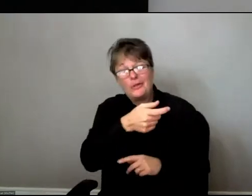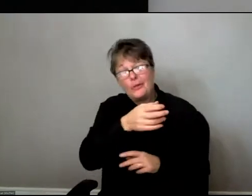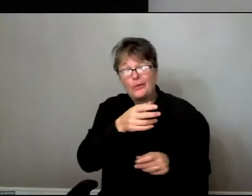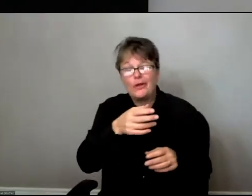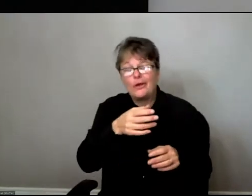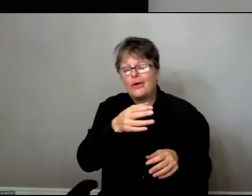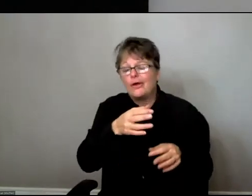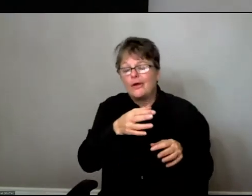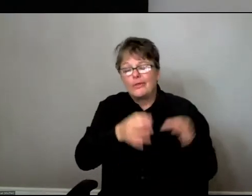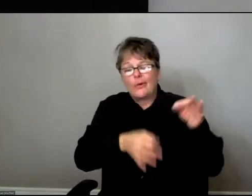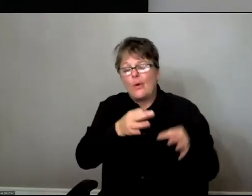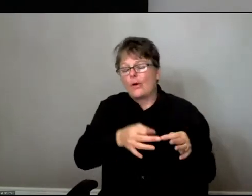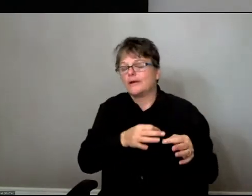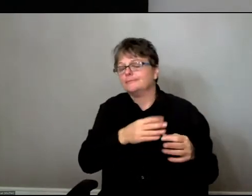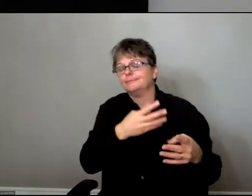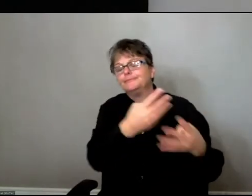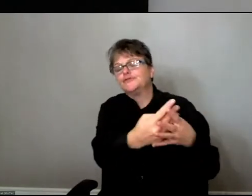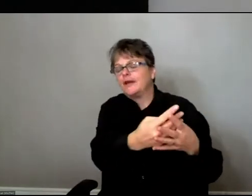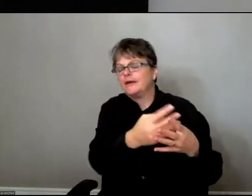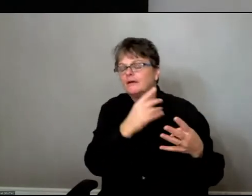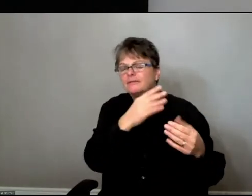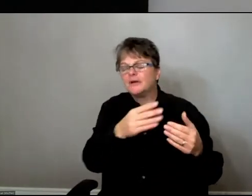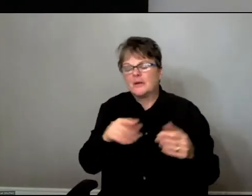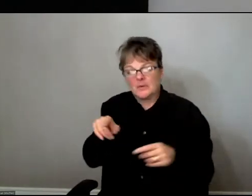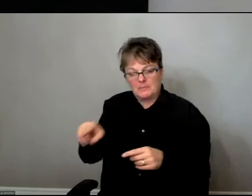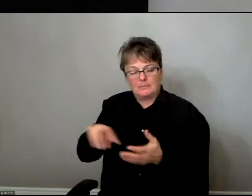does not mean her life is expendable.